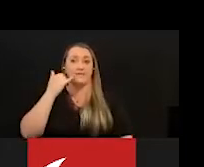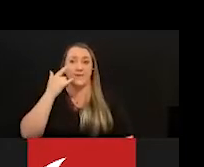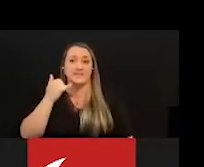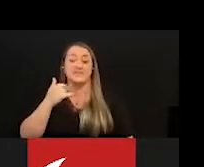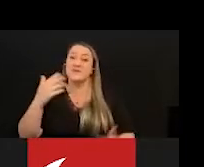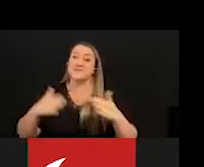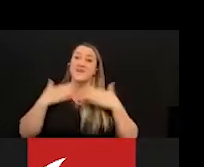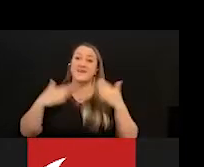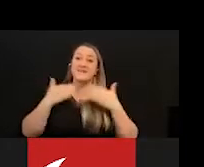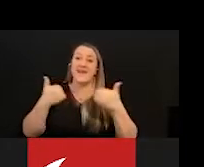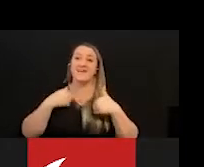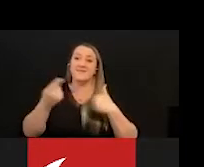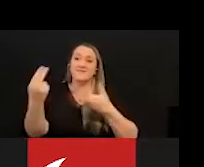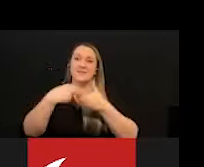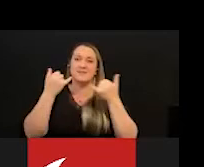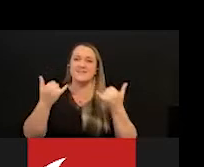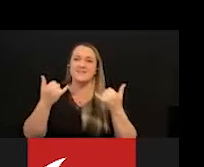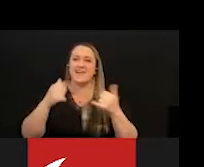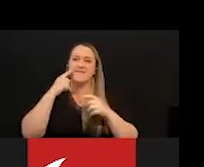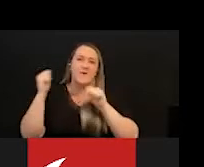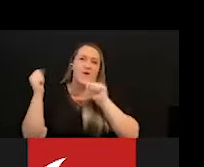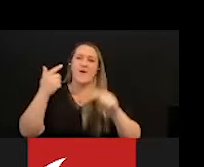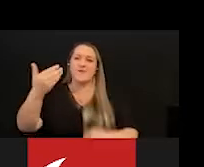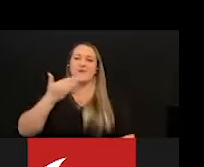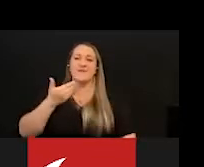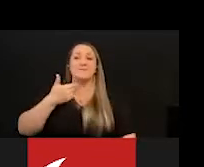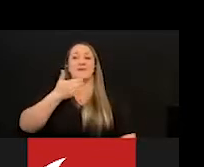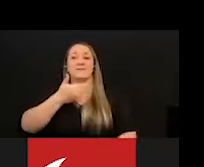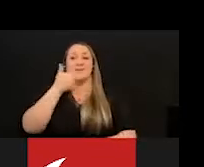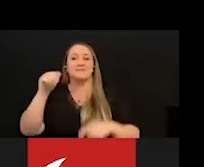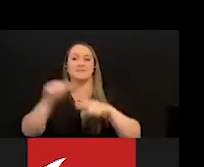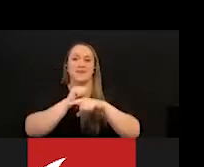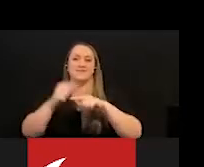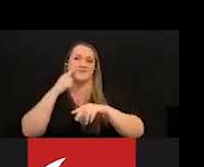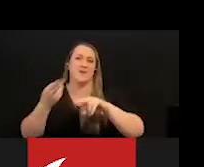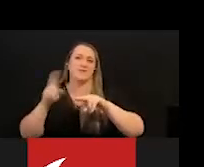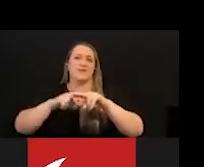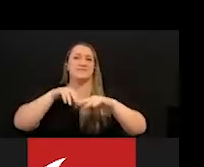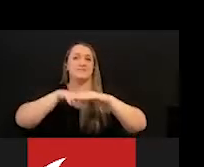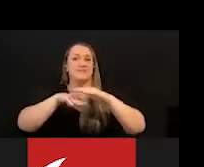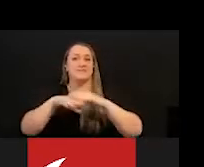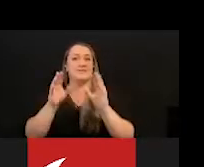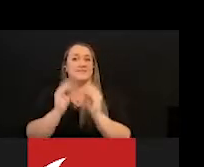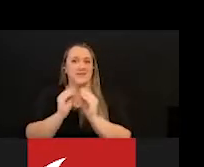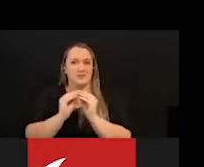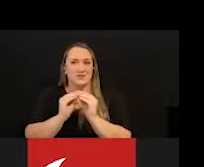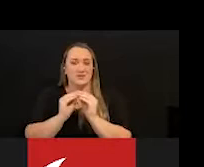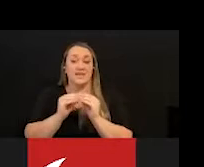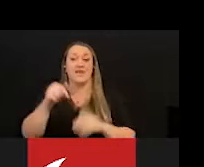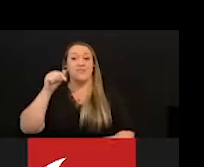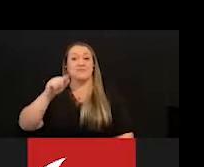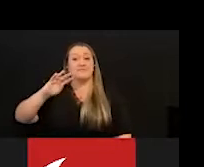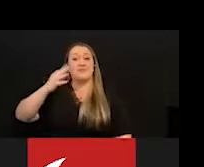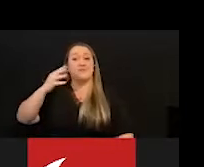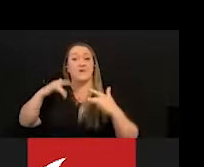today for our all welcome Best Practices for Increasing Accessibility session. This is the fourth event